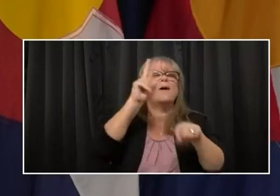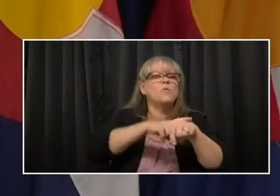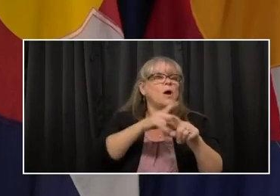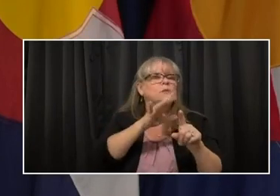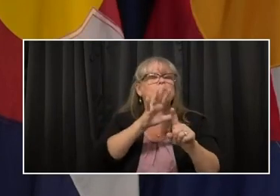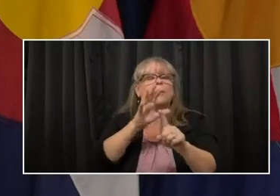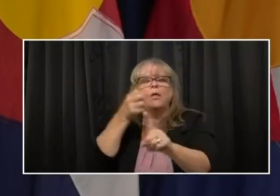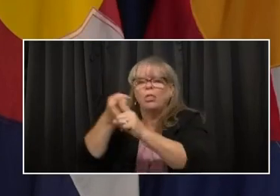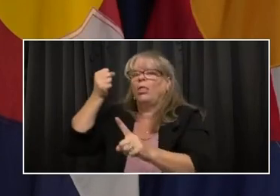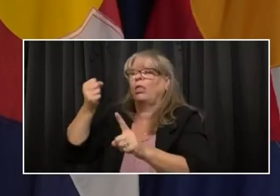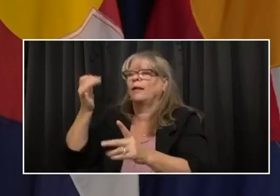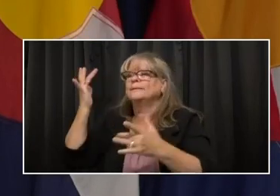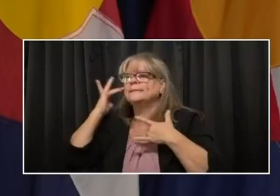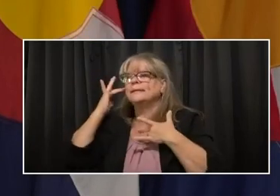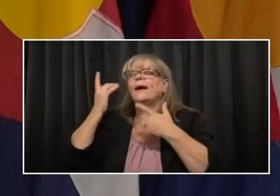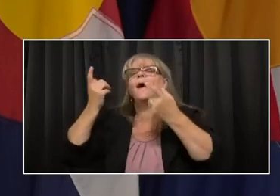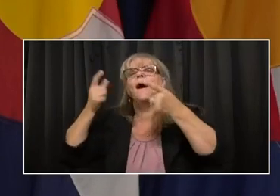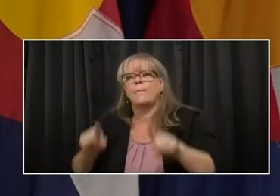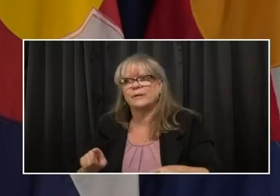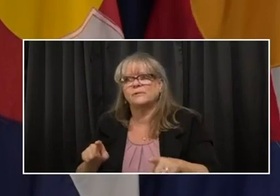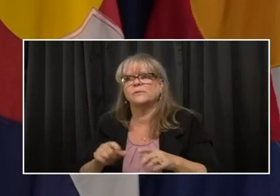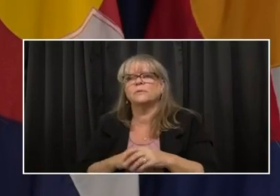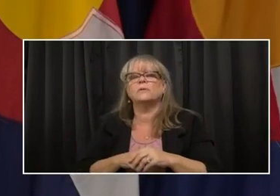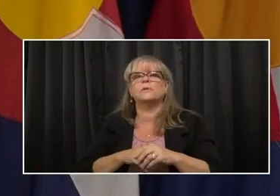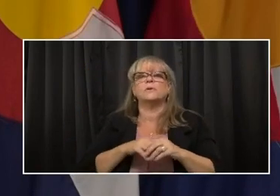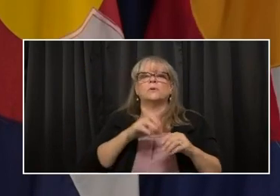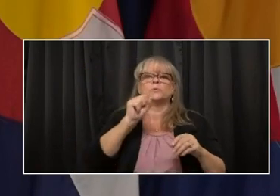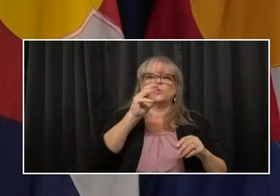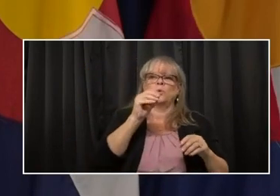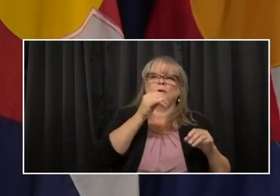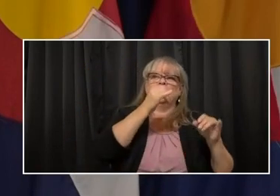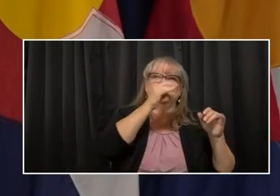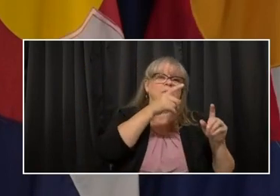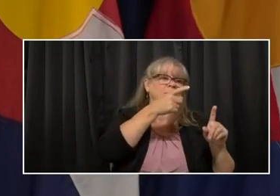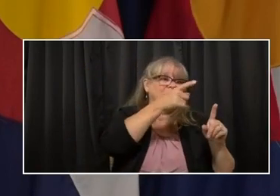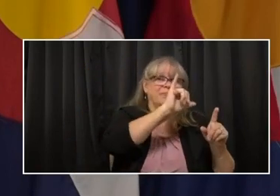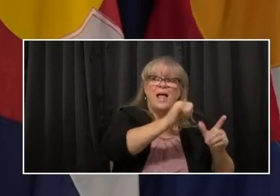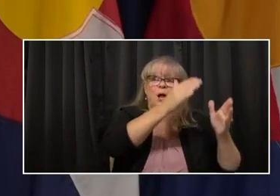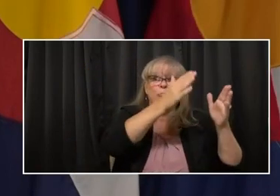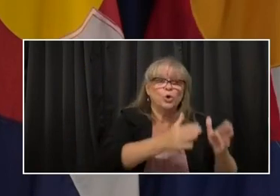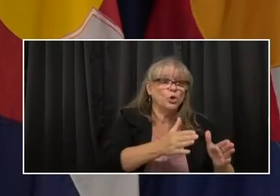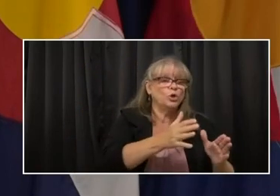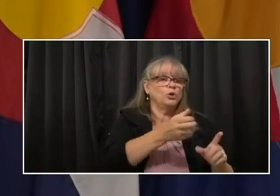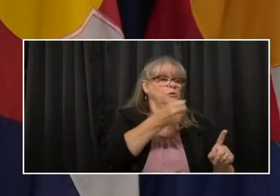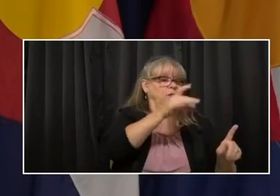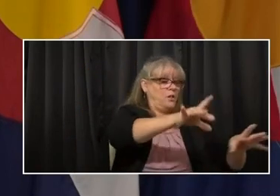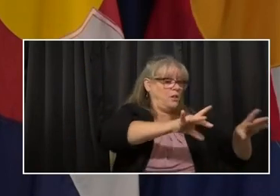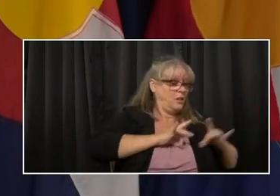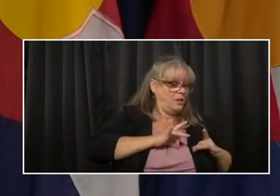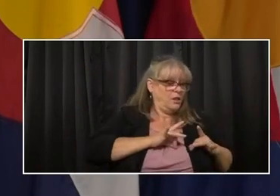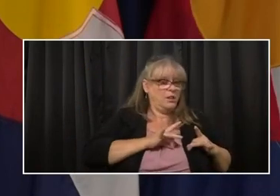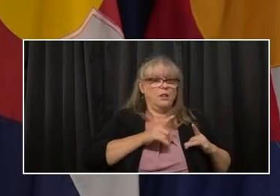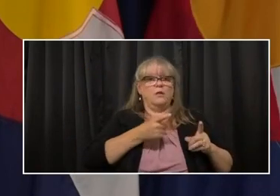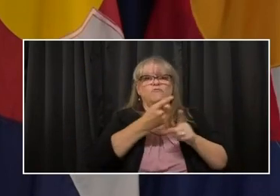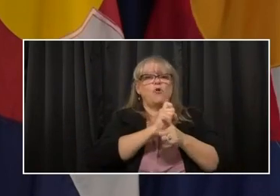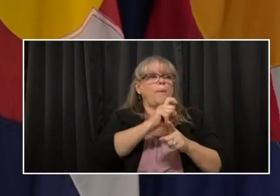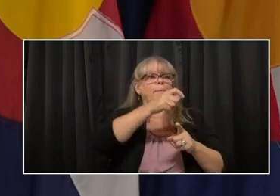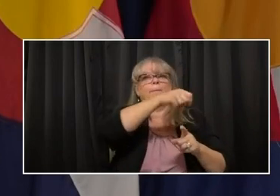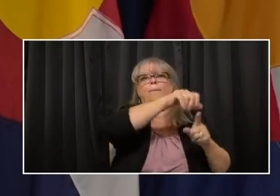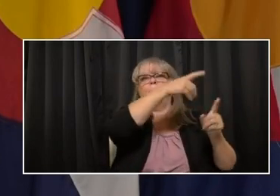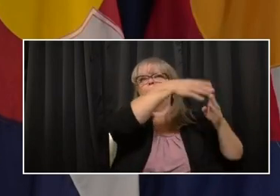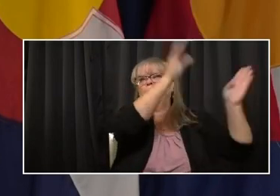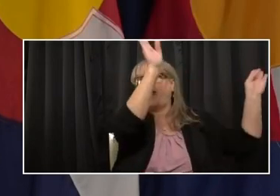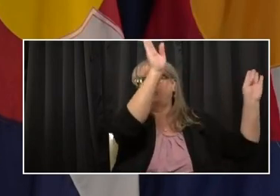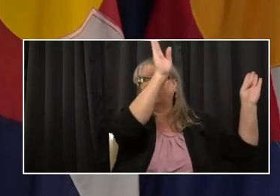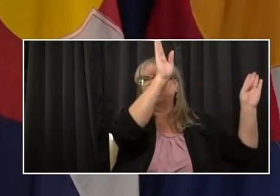have risk of exposure both within their workplace but also outside of their workplace. But in general, we're in a much better place in those facilities than we were